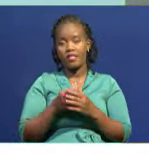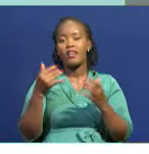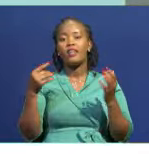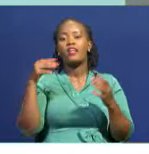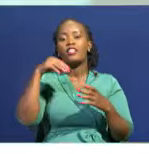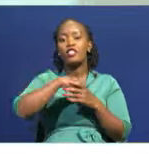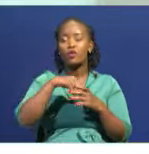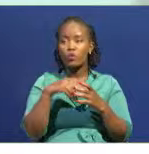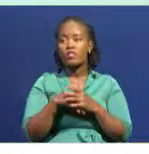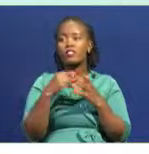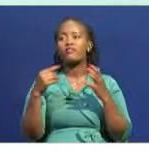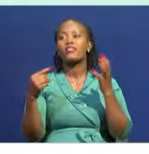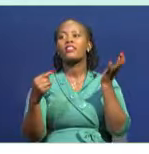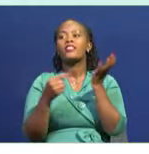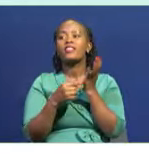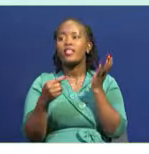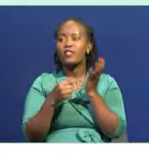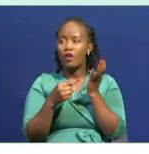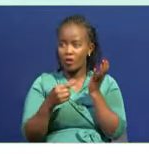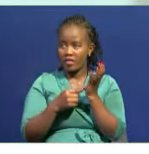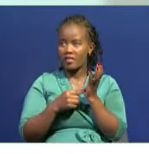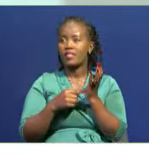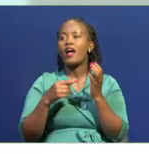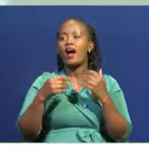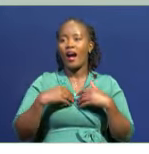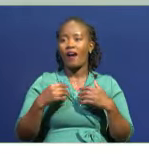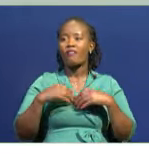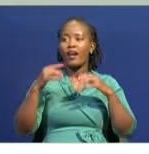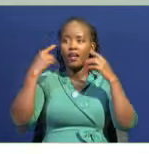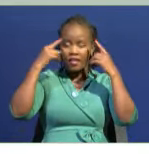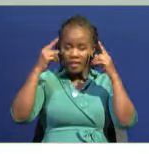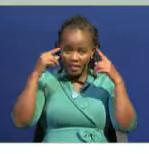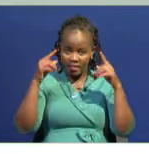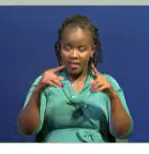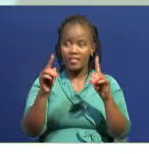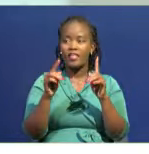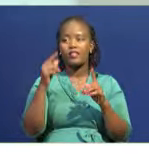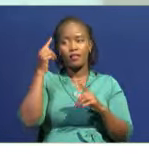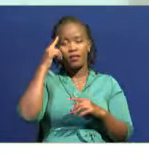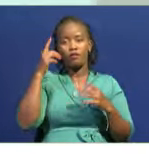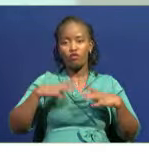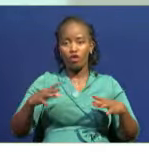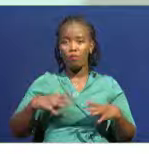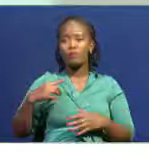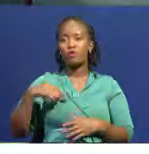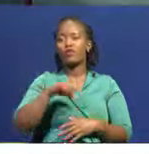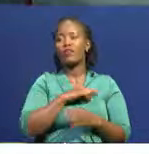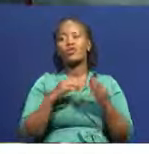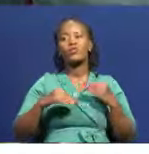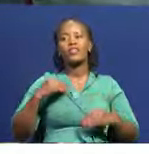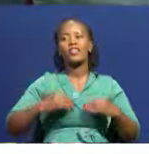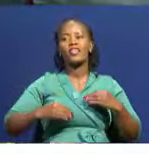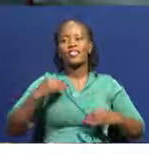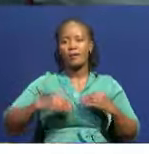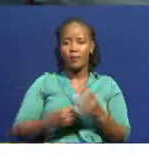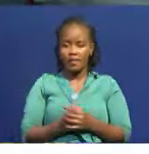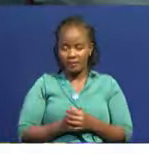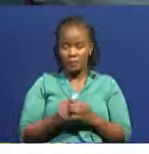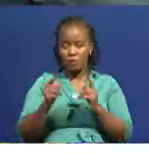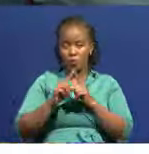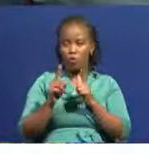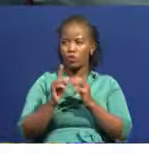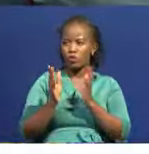technology spells success to those of us who have special needs. Huku akitoa